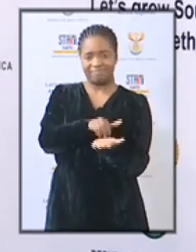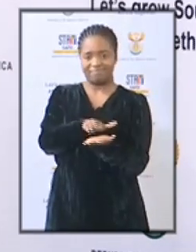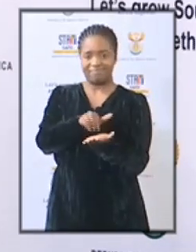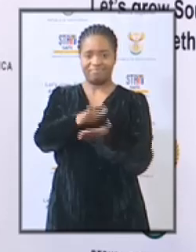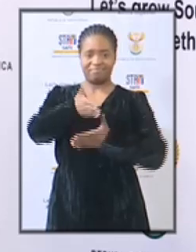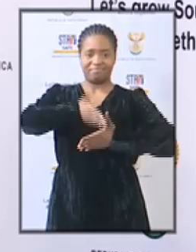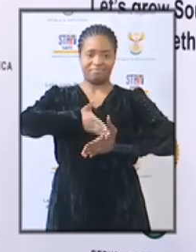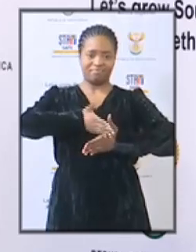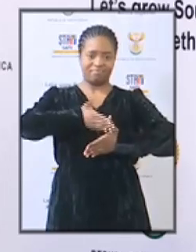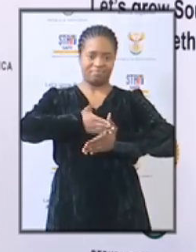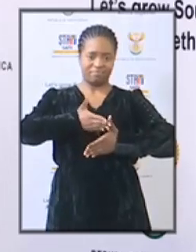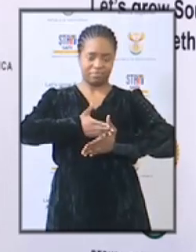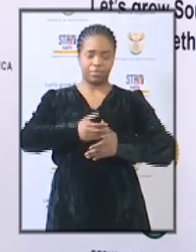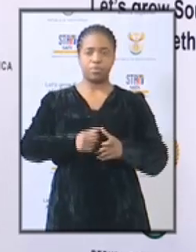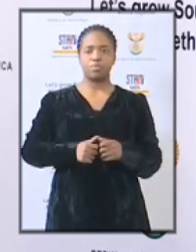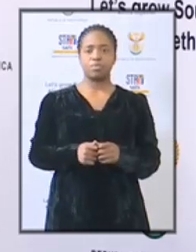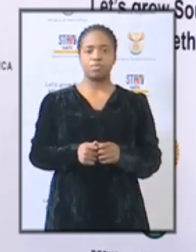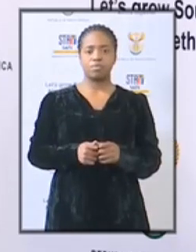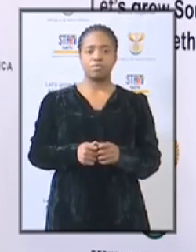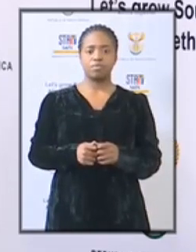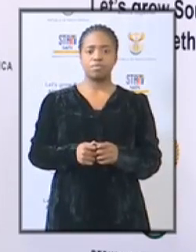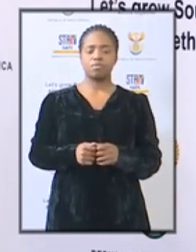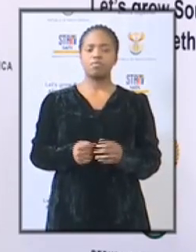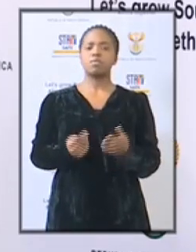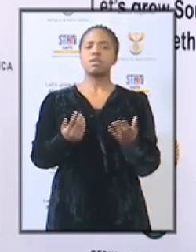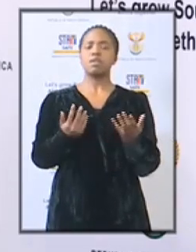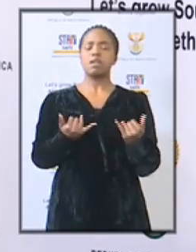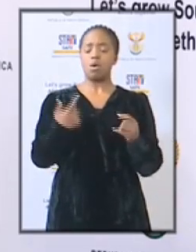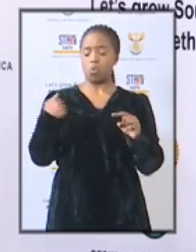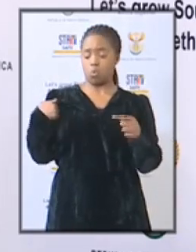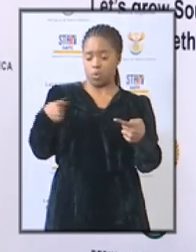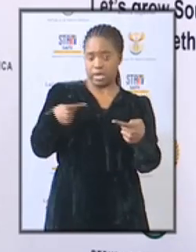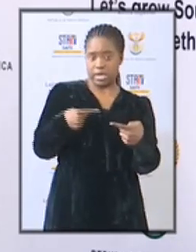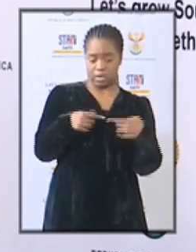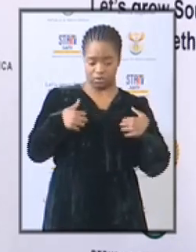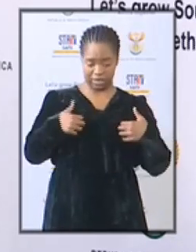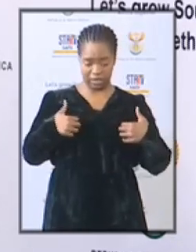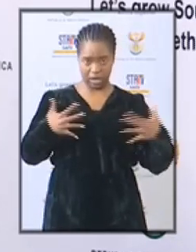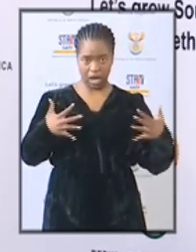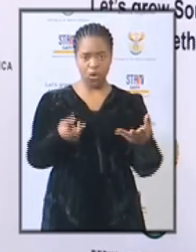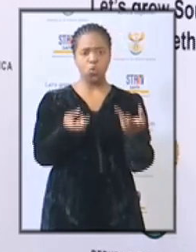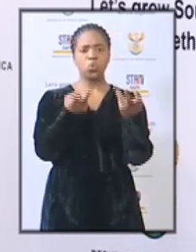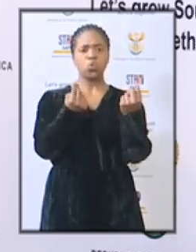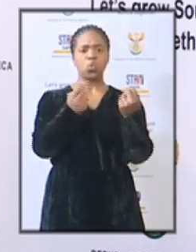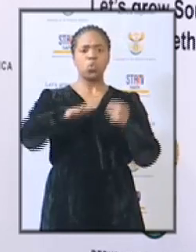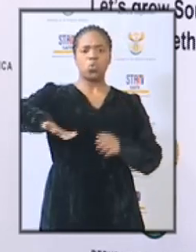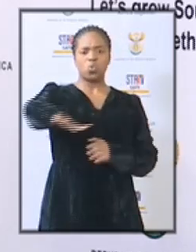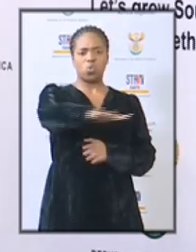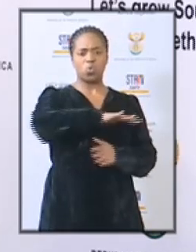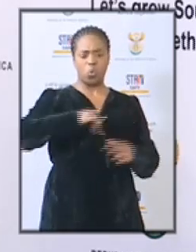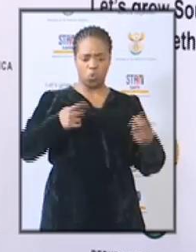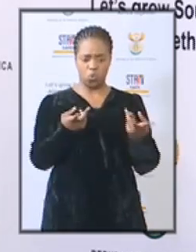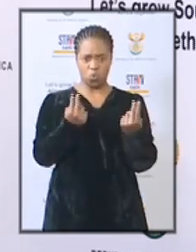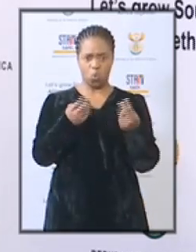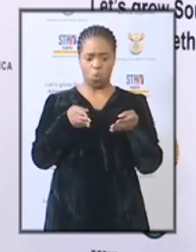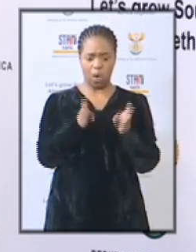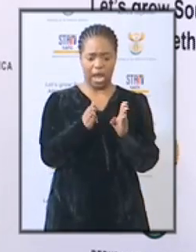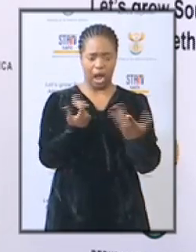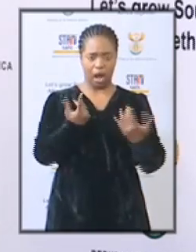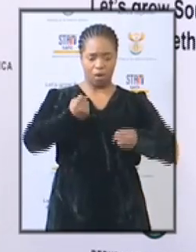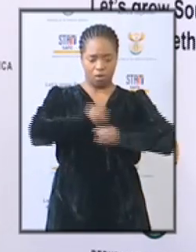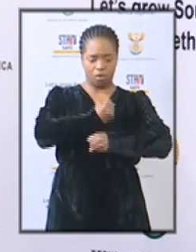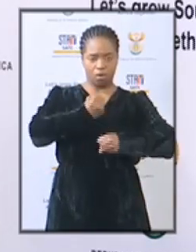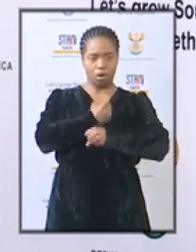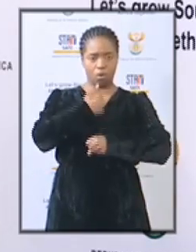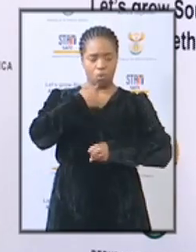retrenchments. As we pick up not from where we have left, but rather in a new environment, we are putting together